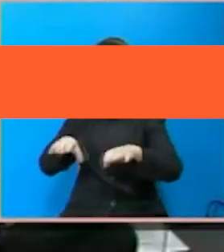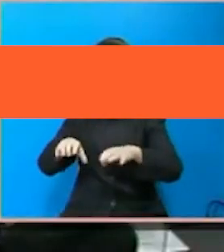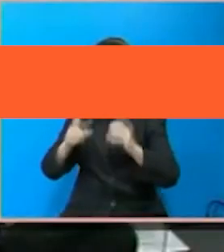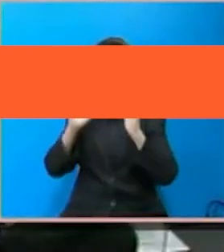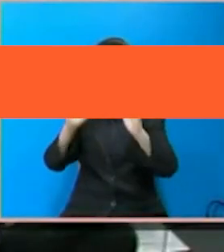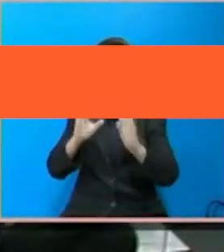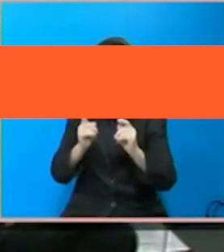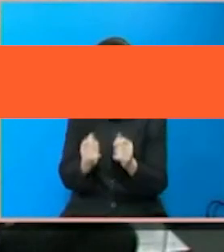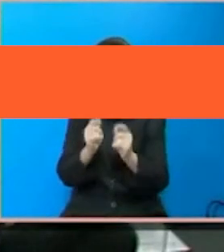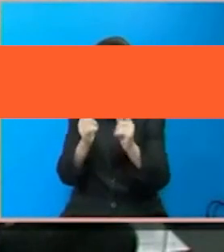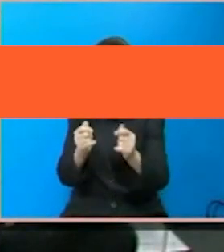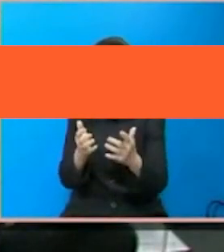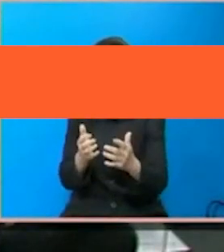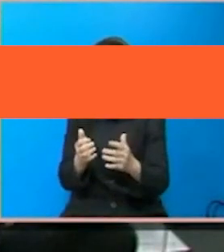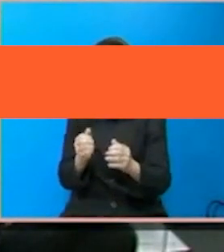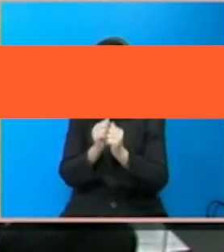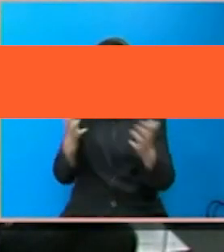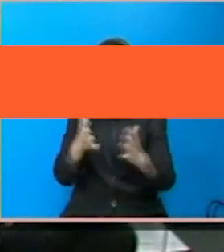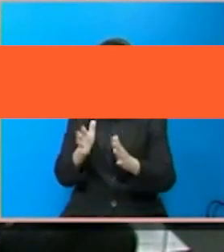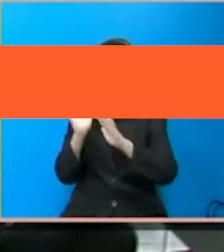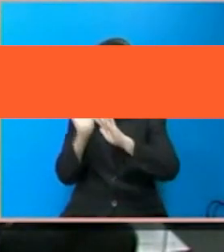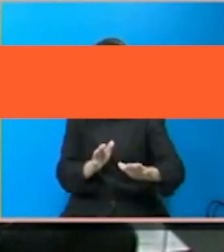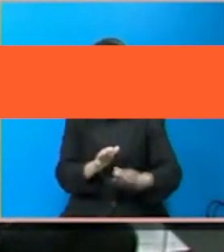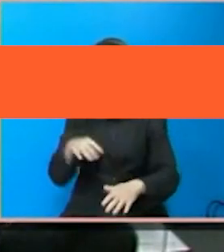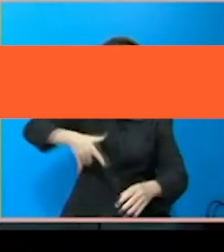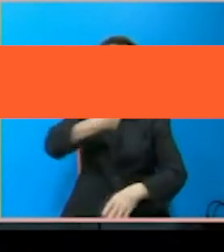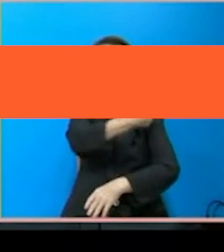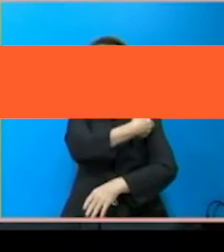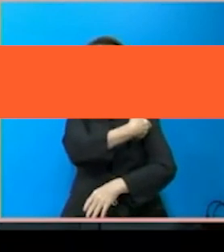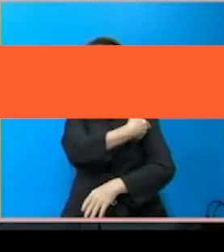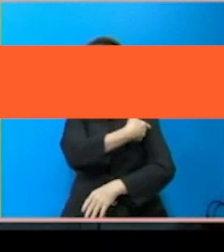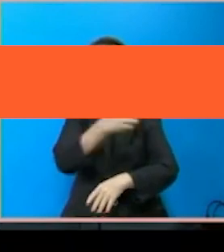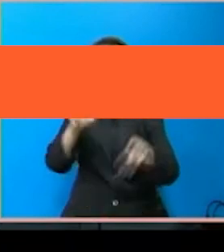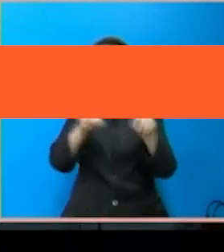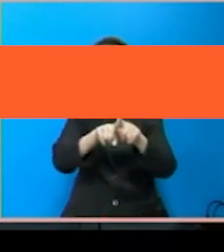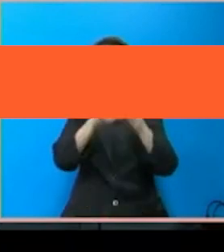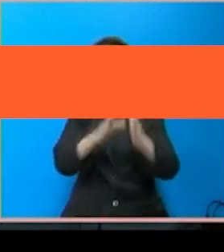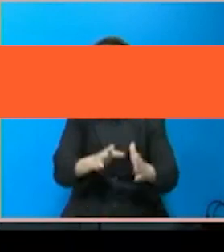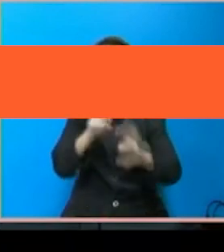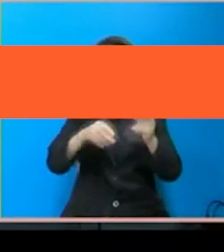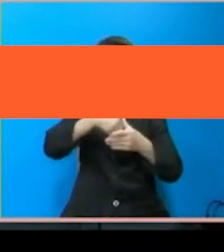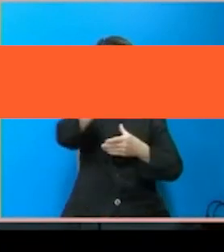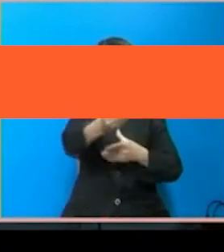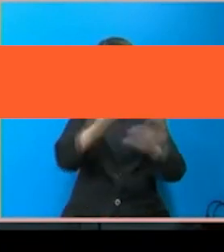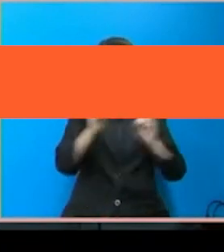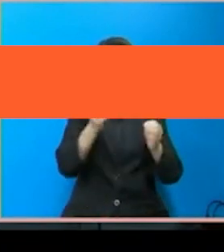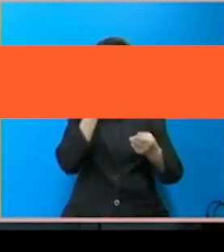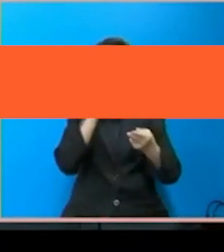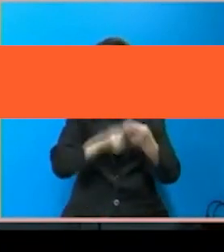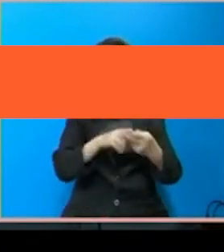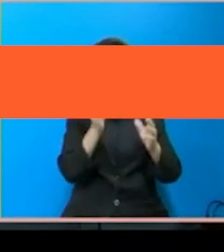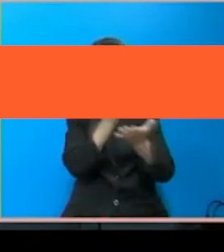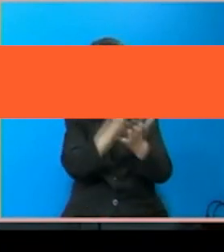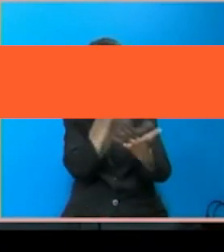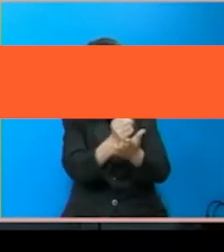The Parliamentary Special Select Committee on the Control of Tobacco Product and Smoking Bill 2022 will meet for the first time